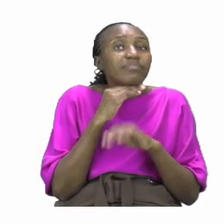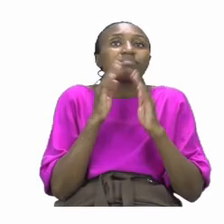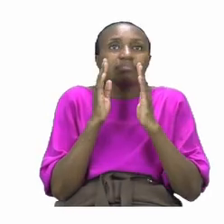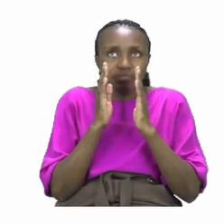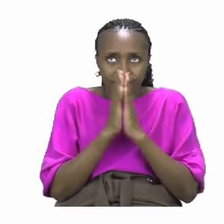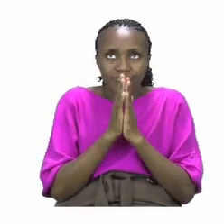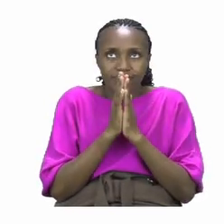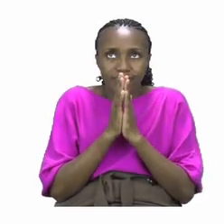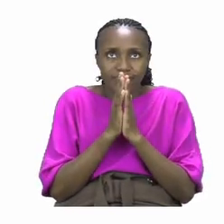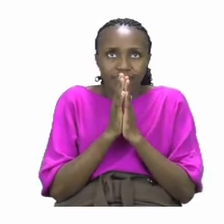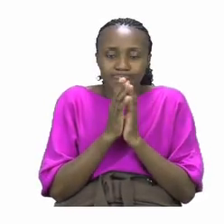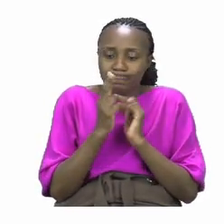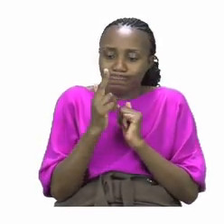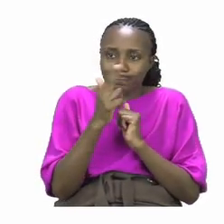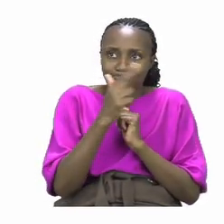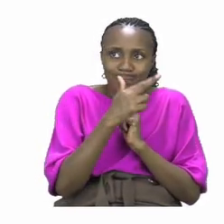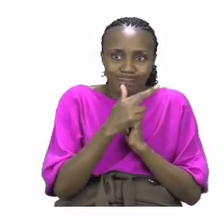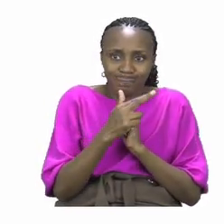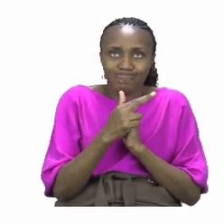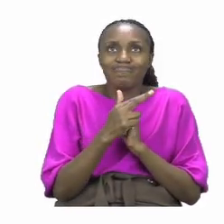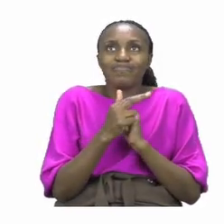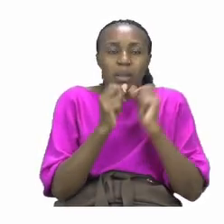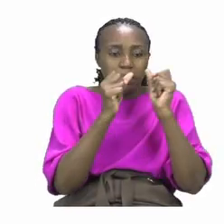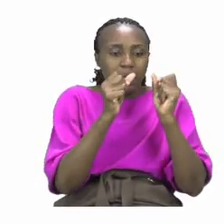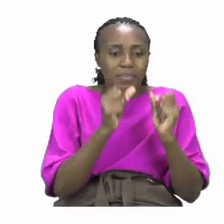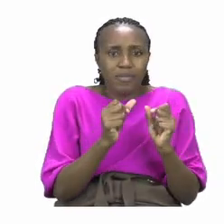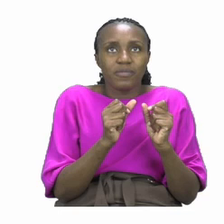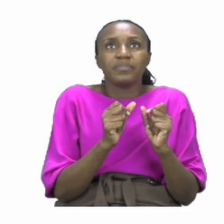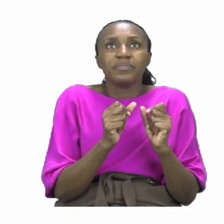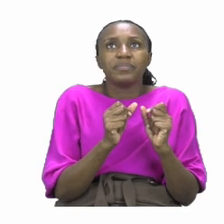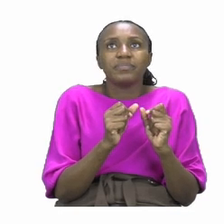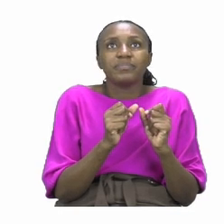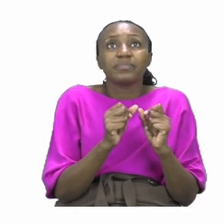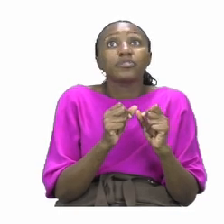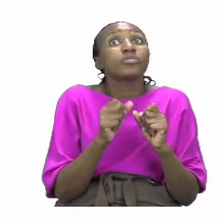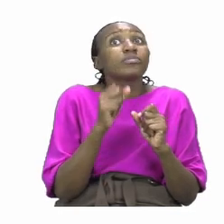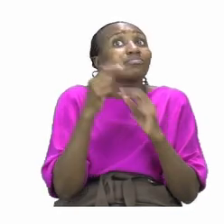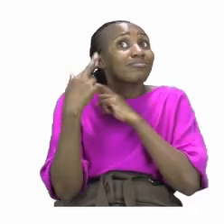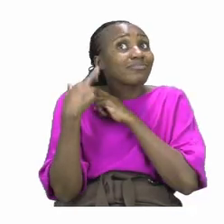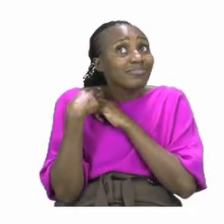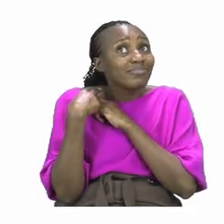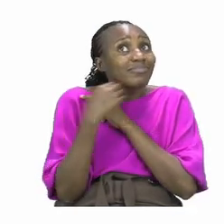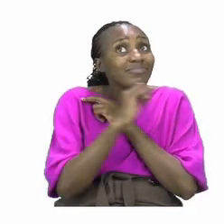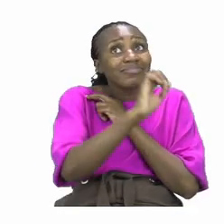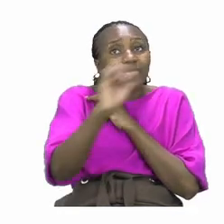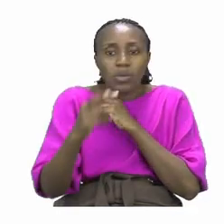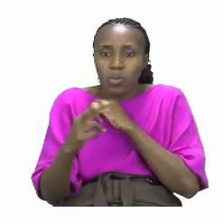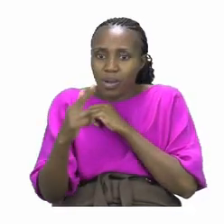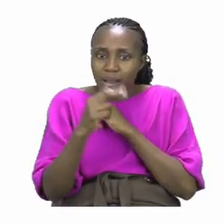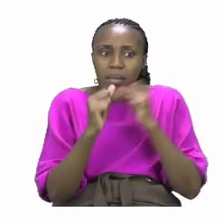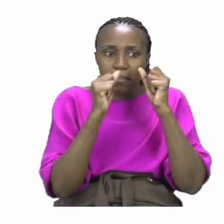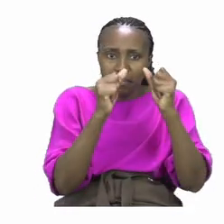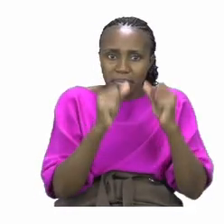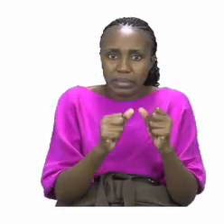we are going to cut and paste. It's going to be our job to cut them and paste